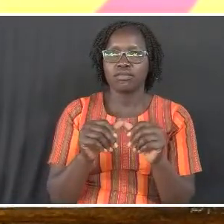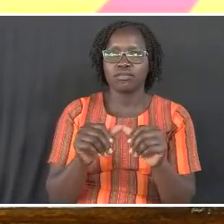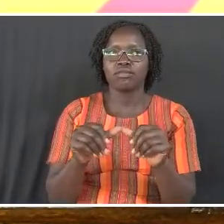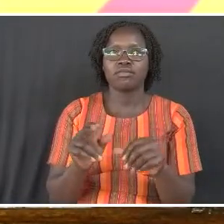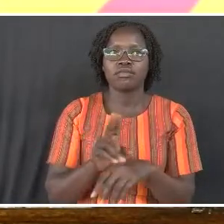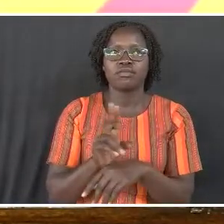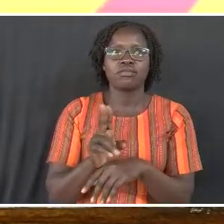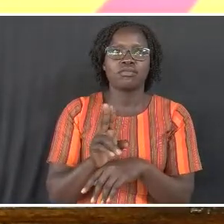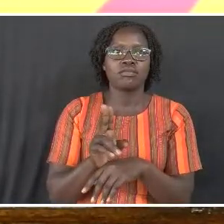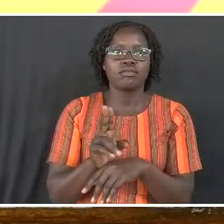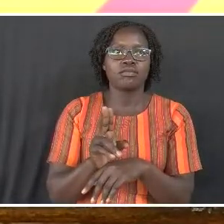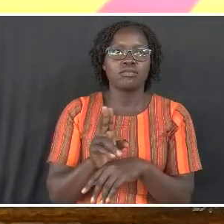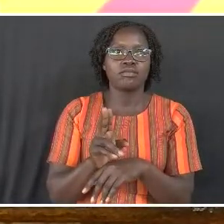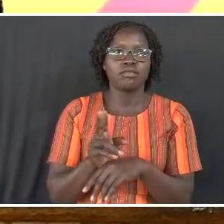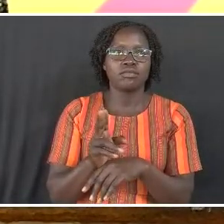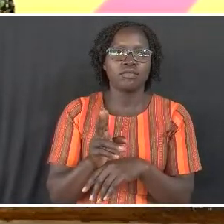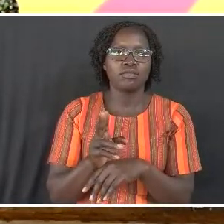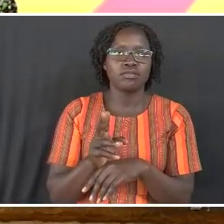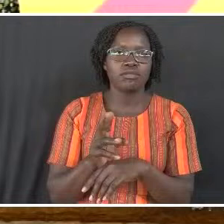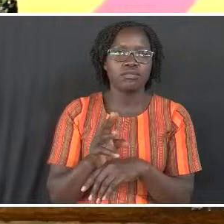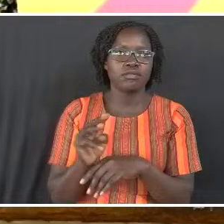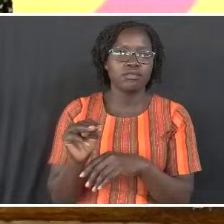the fluoridated toothpaste.